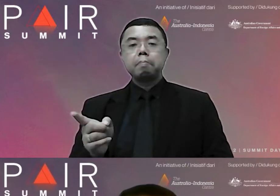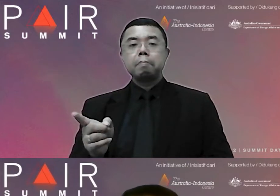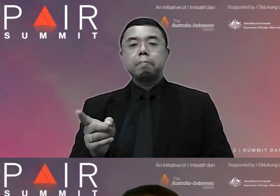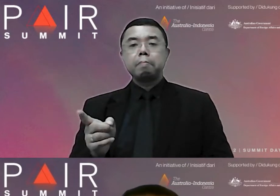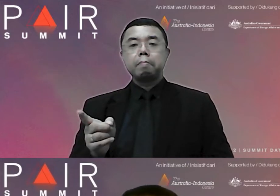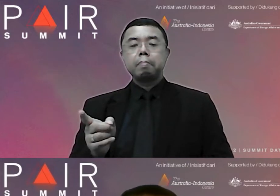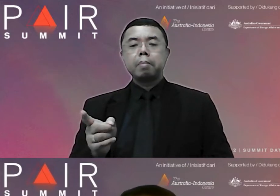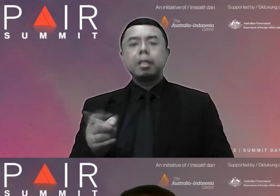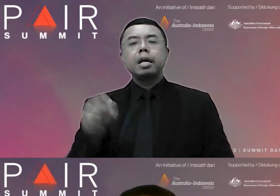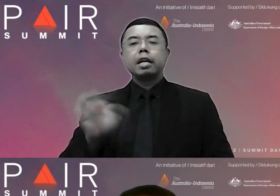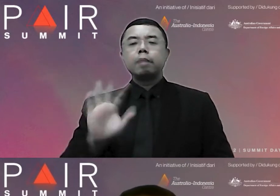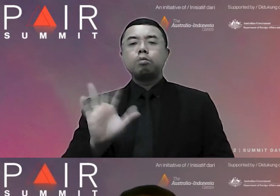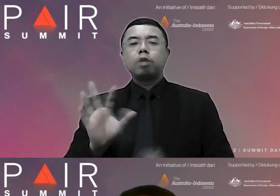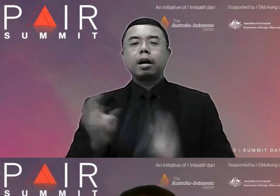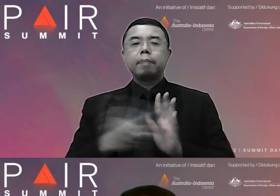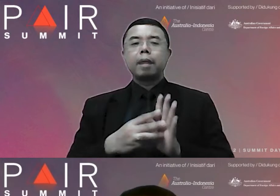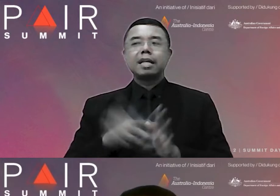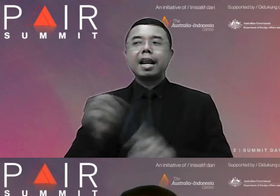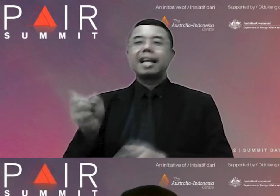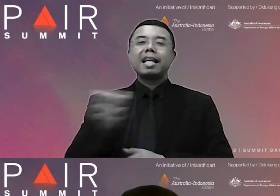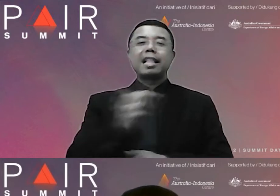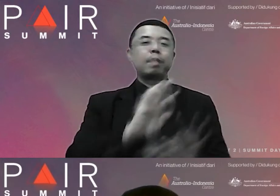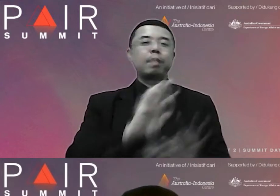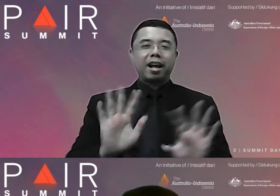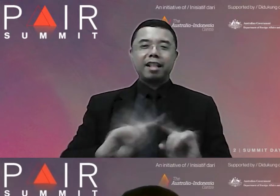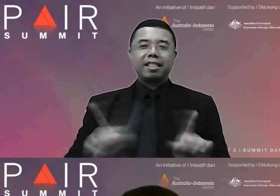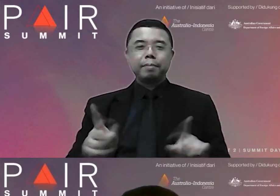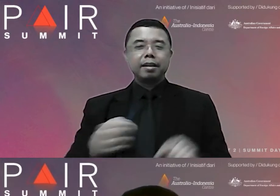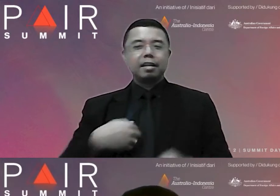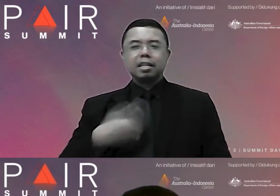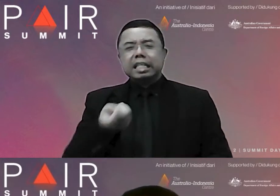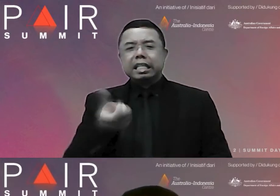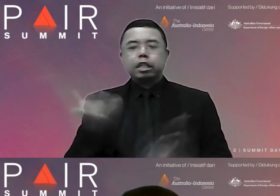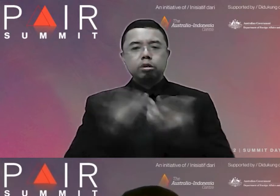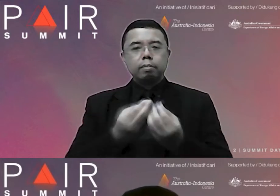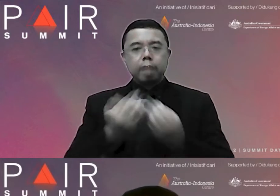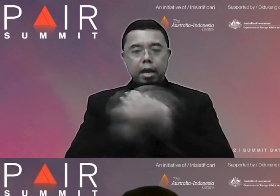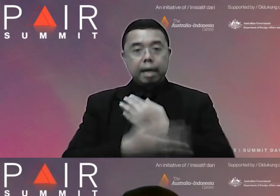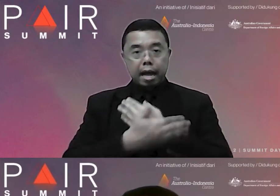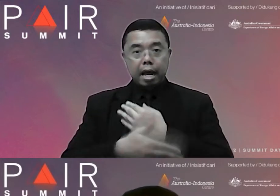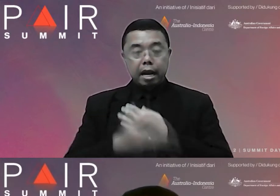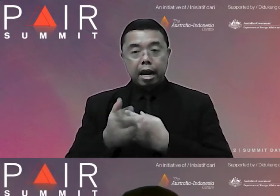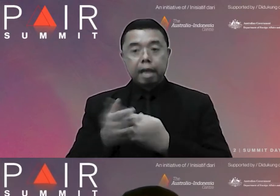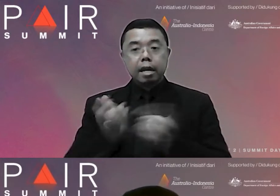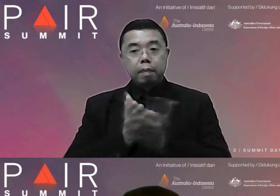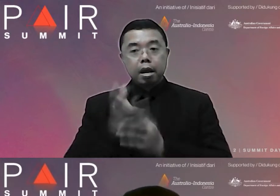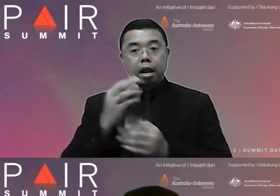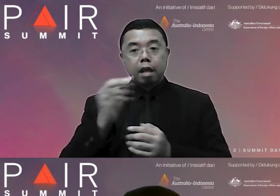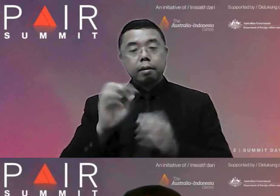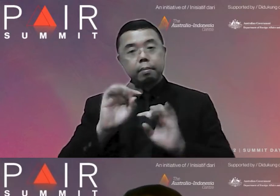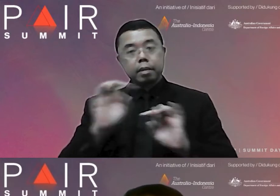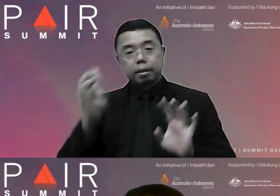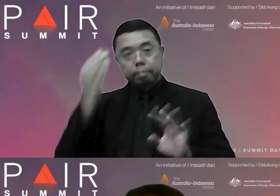I don't think any countries, you know, very few countries have had to go through this experience. And so we're all learning as we go. And